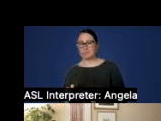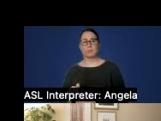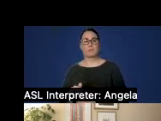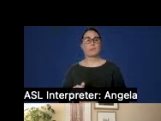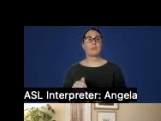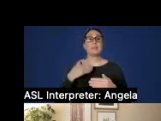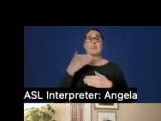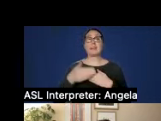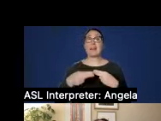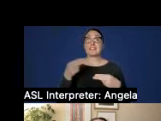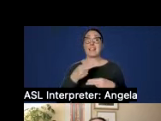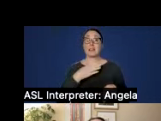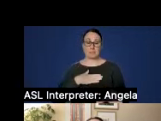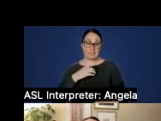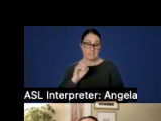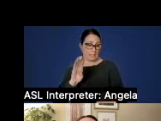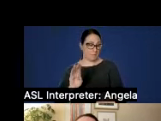please?